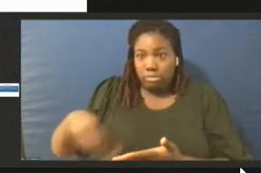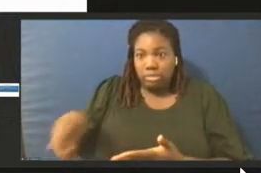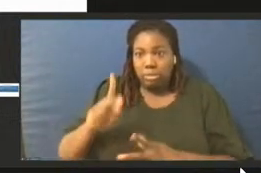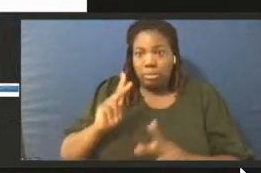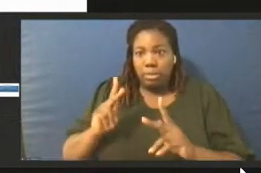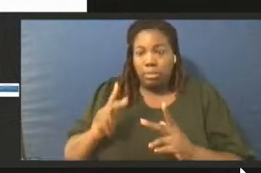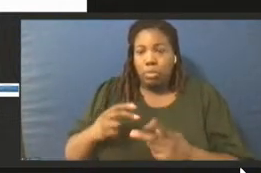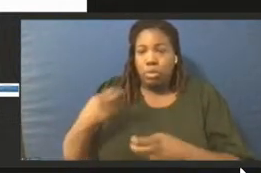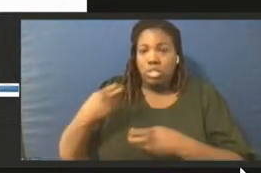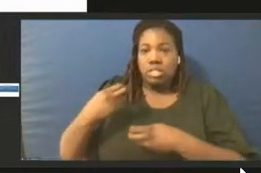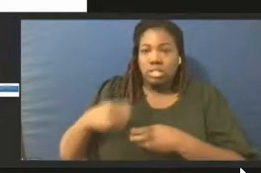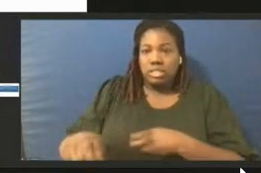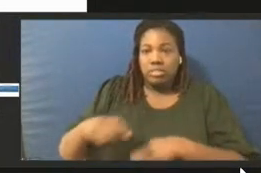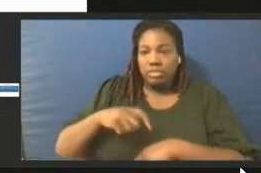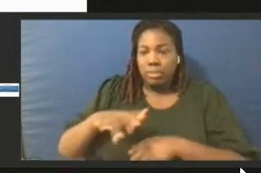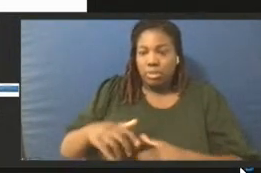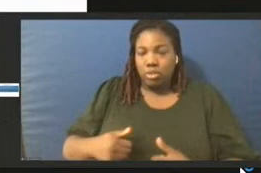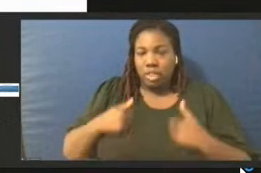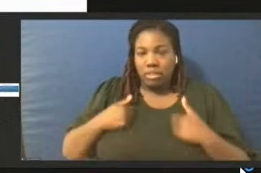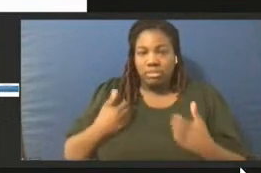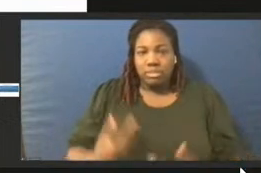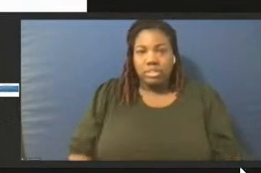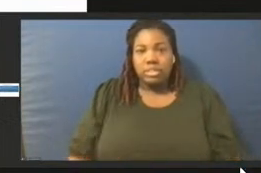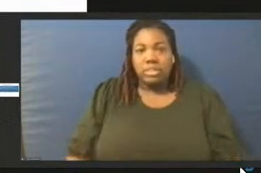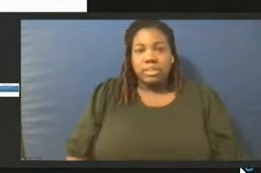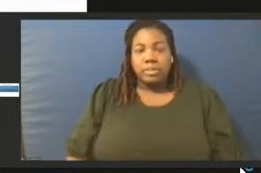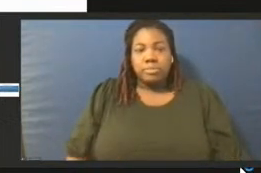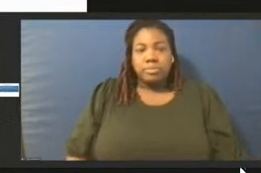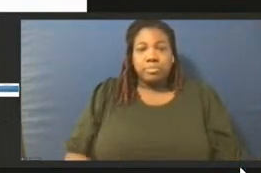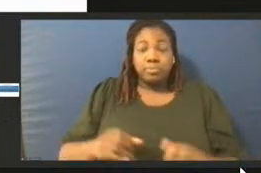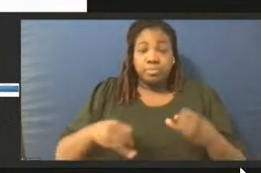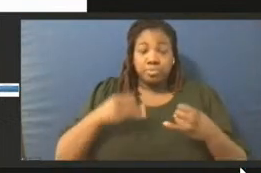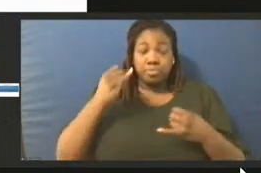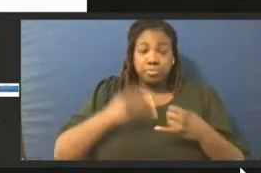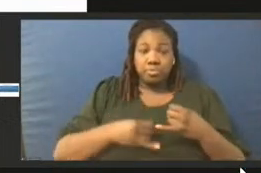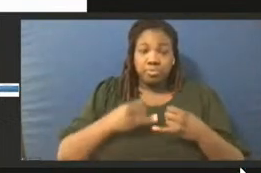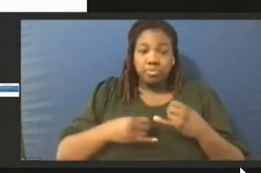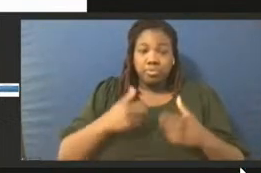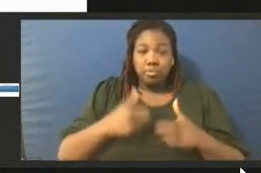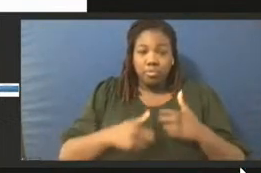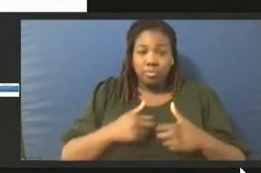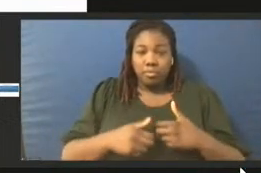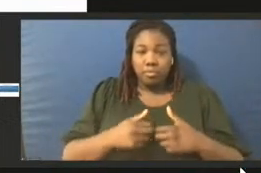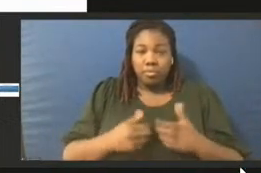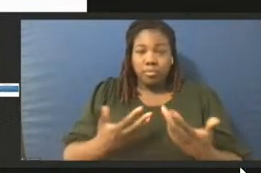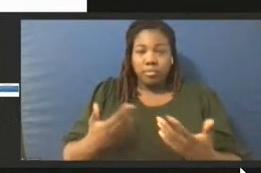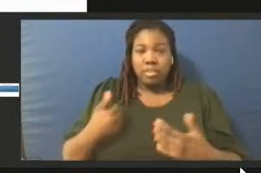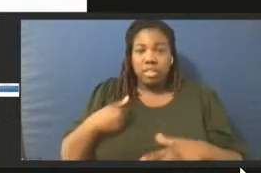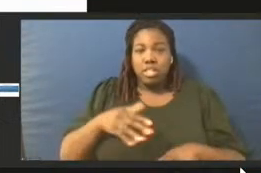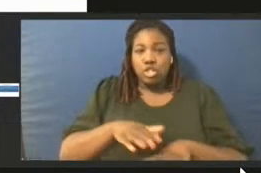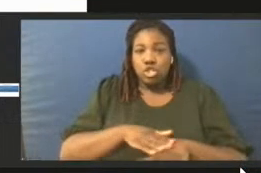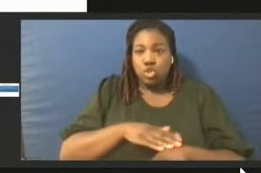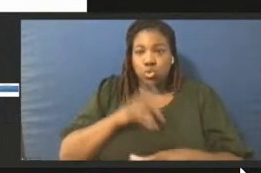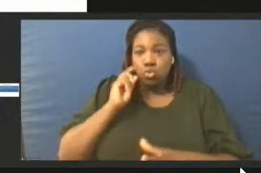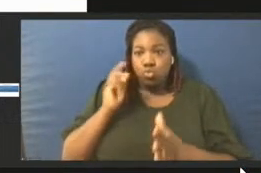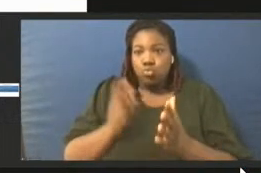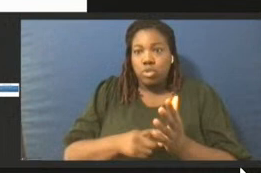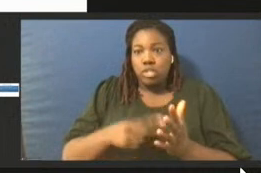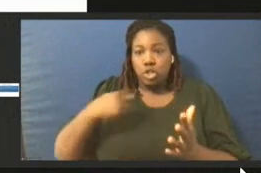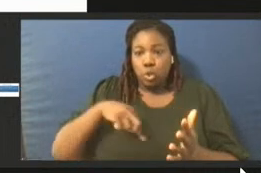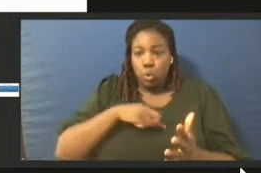addiction time in their life. And lastly, the last problem statement is being slow to recognize that the fact that we are a